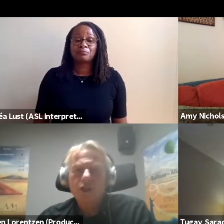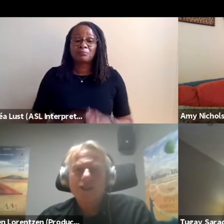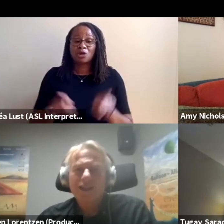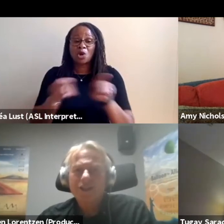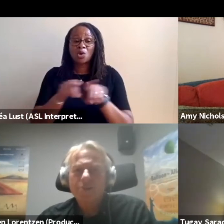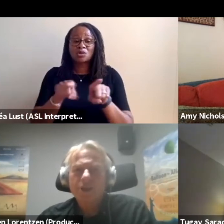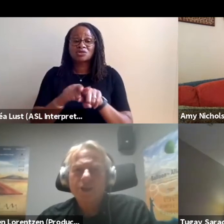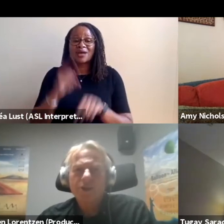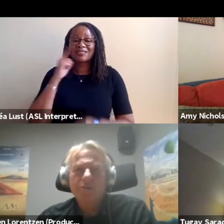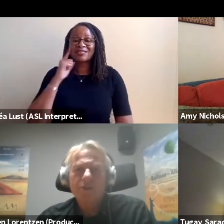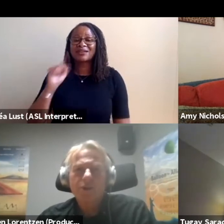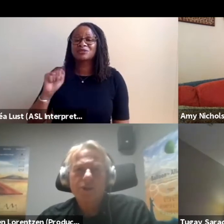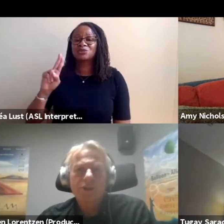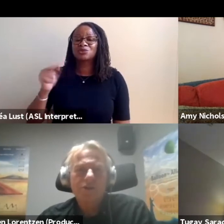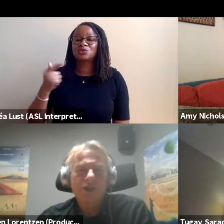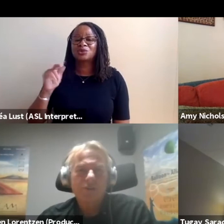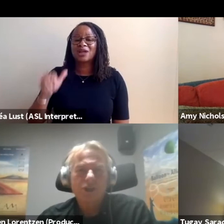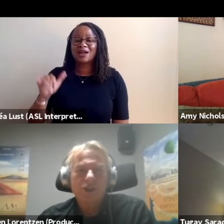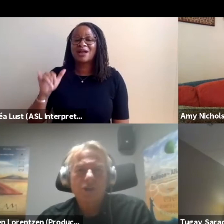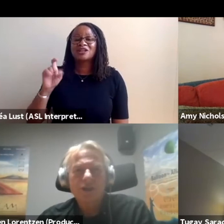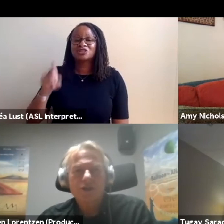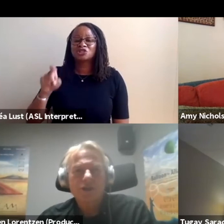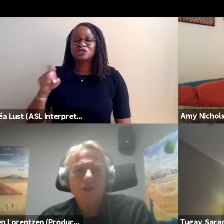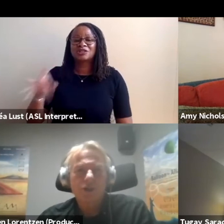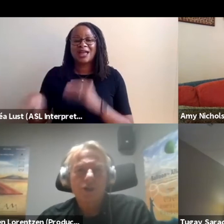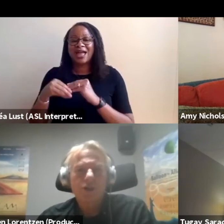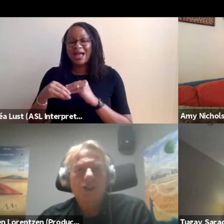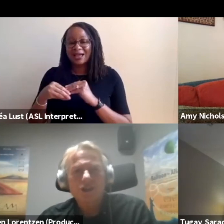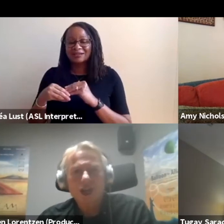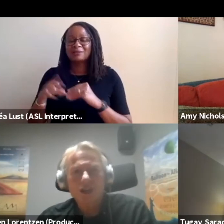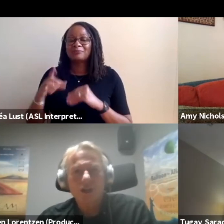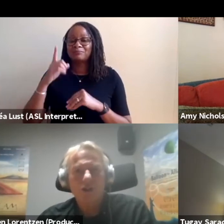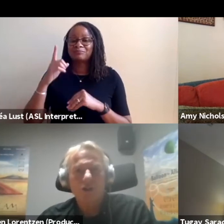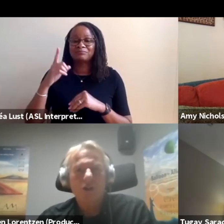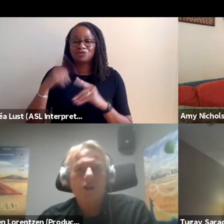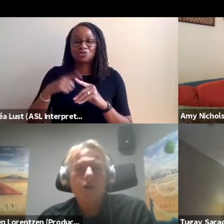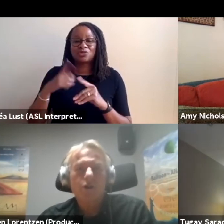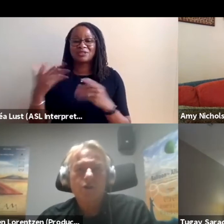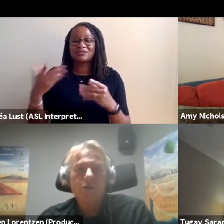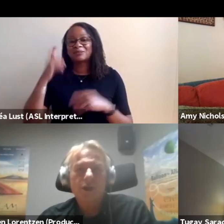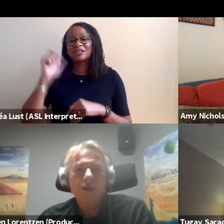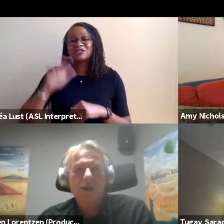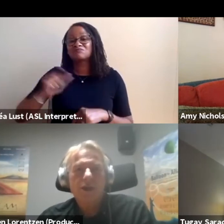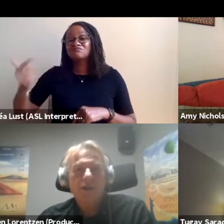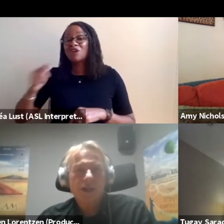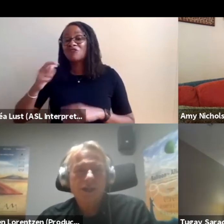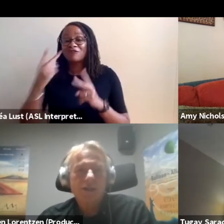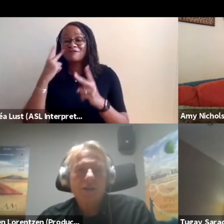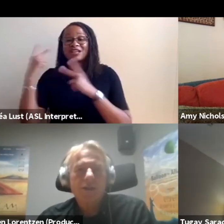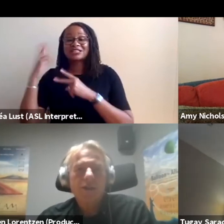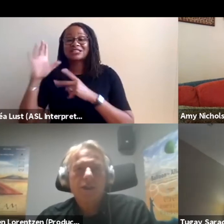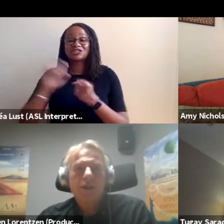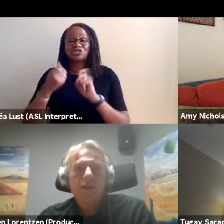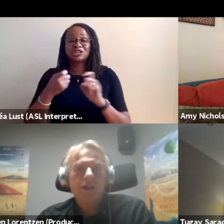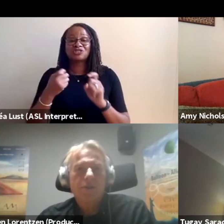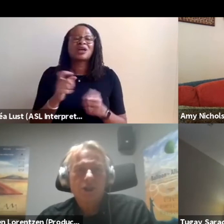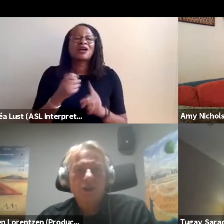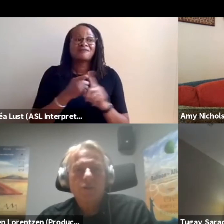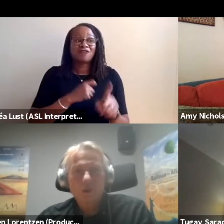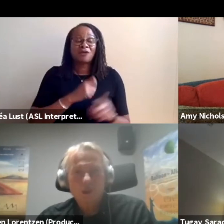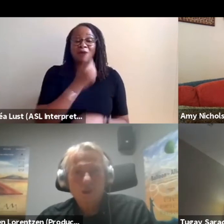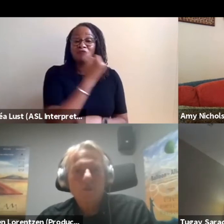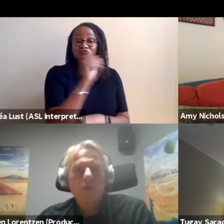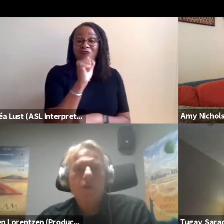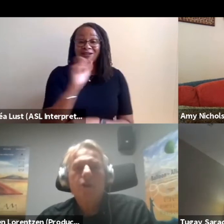should say something about it, because this is very much into his reflections and his changes, going from a radical